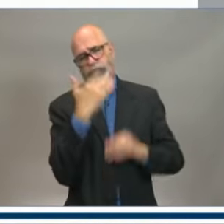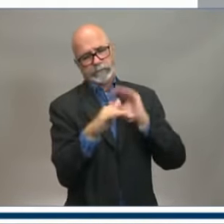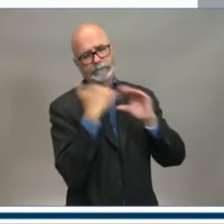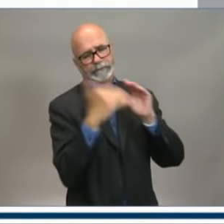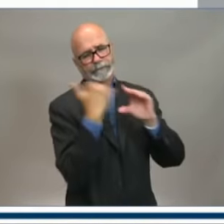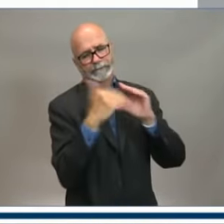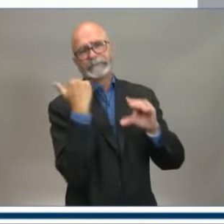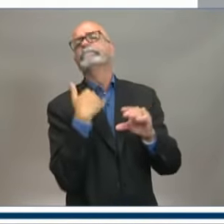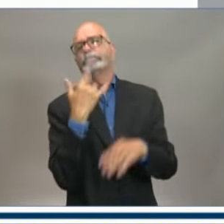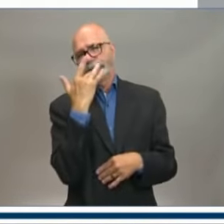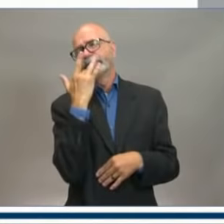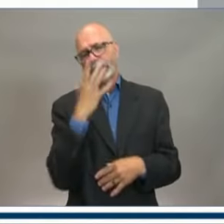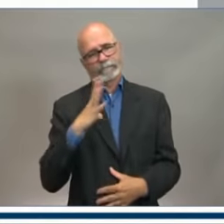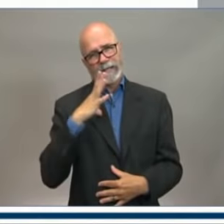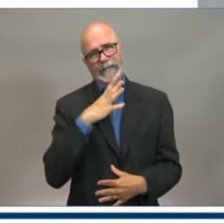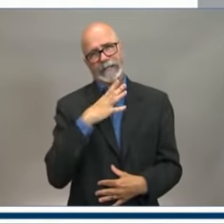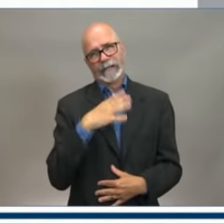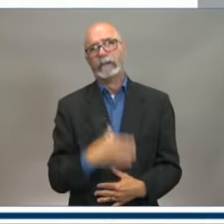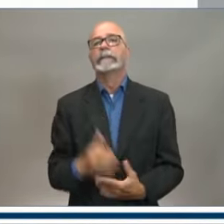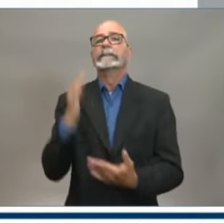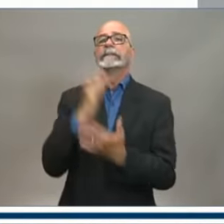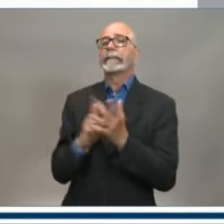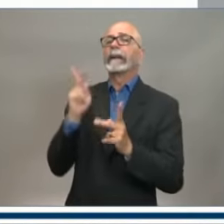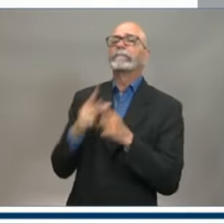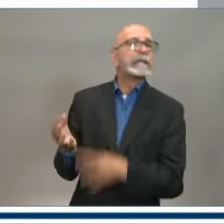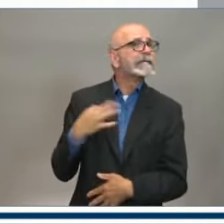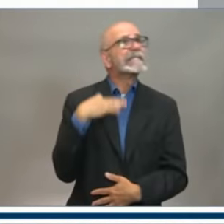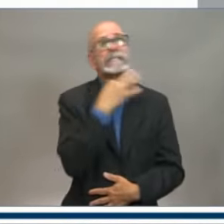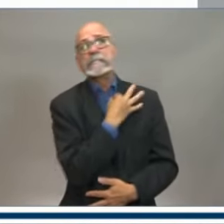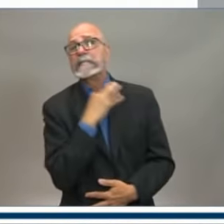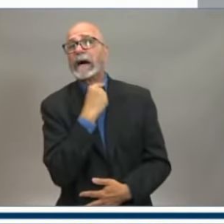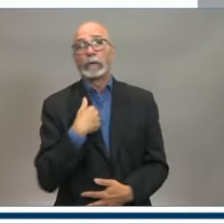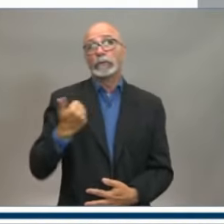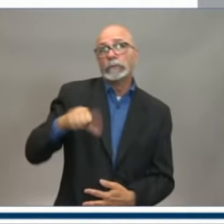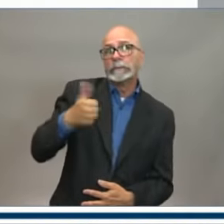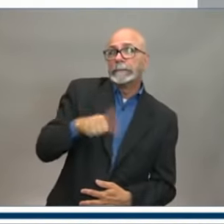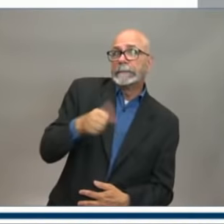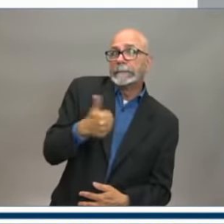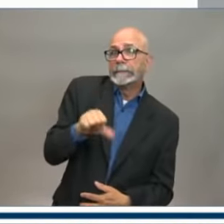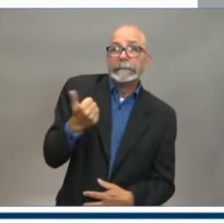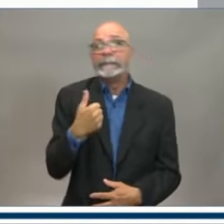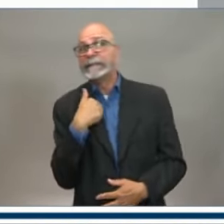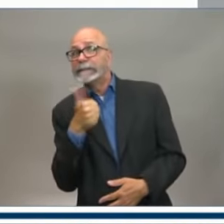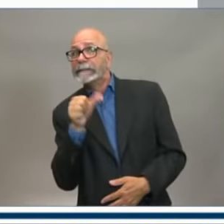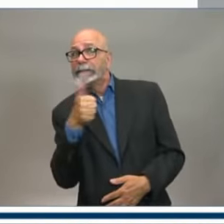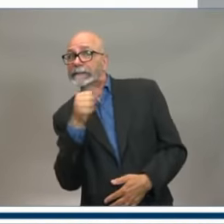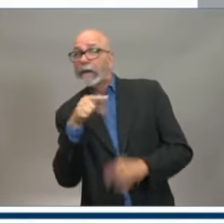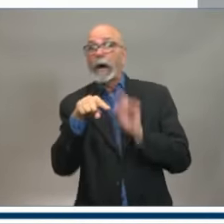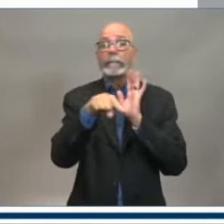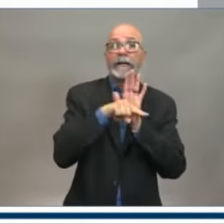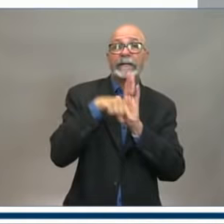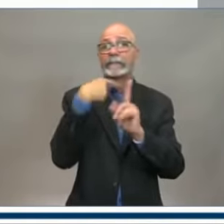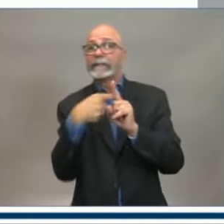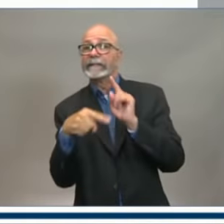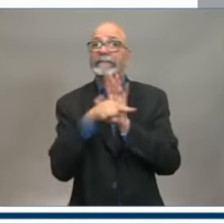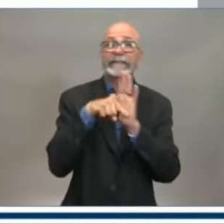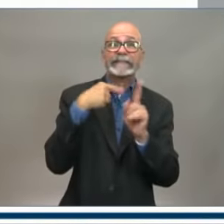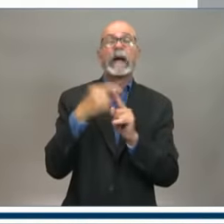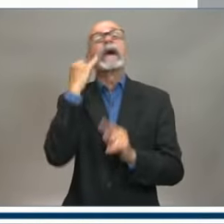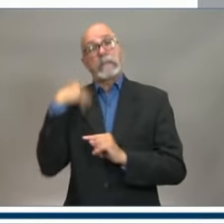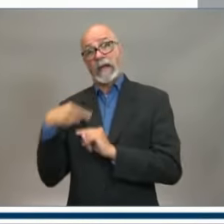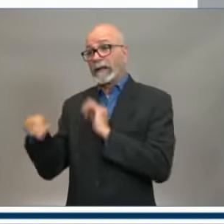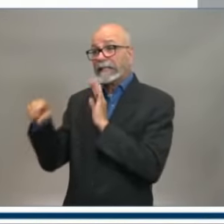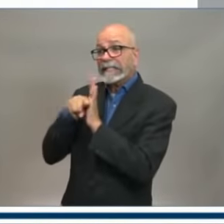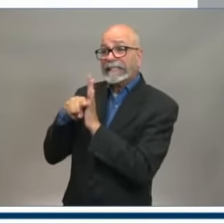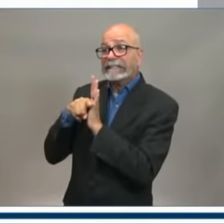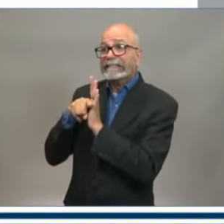are anxious to get their test results, so an email is a good way to get it as quickly as possible. But regardless, even if you choose to still